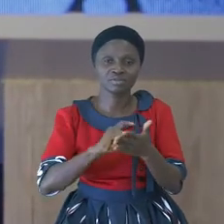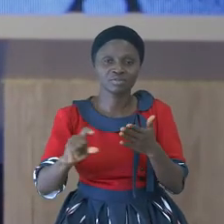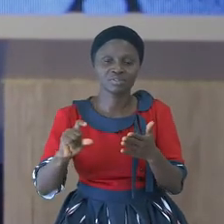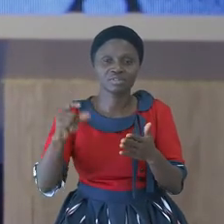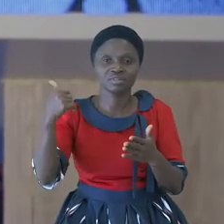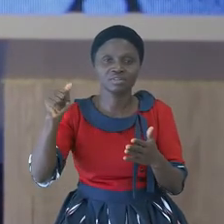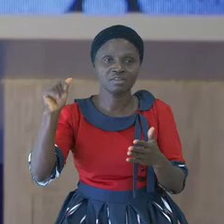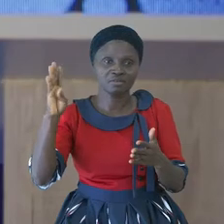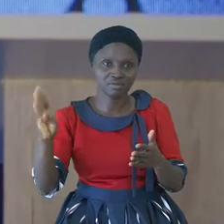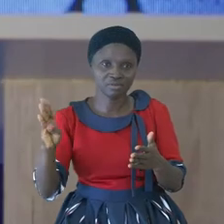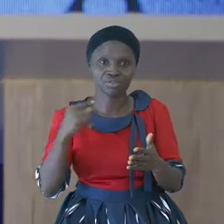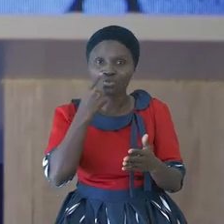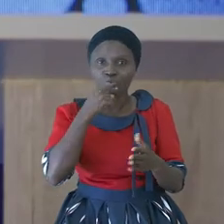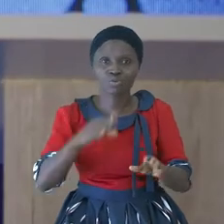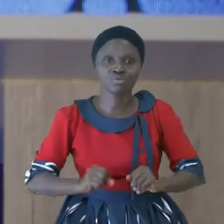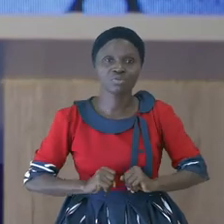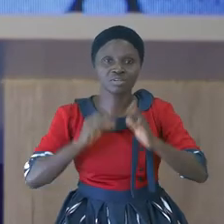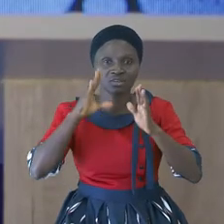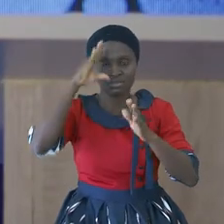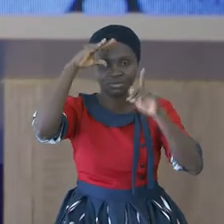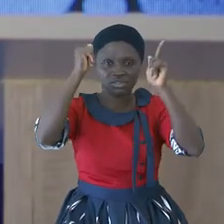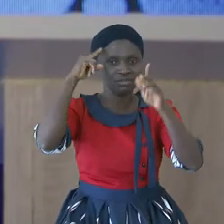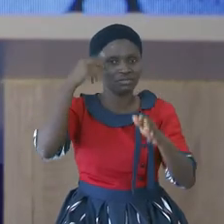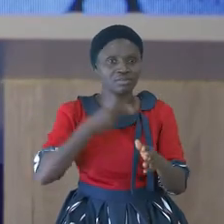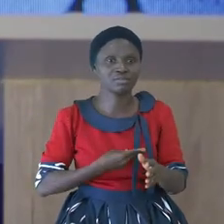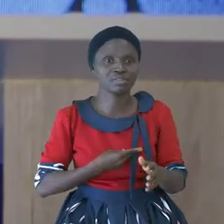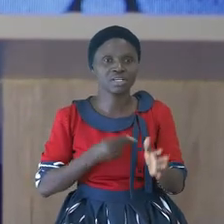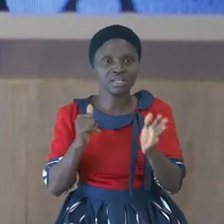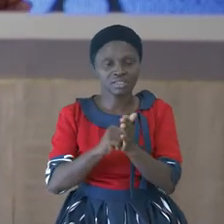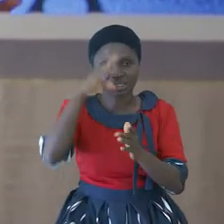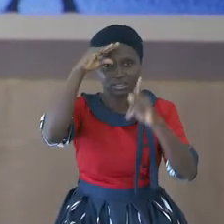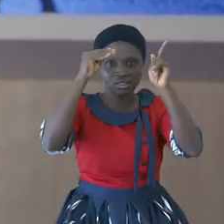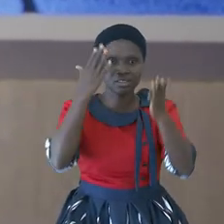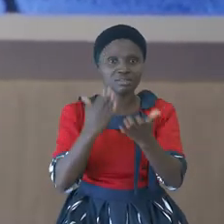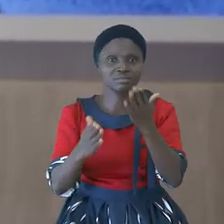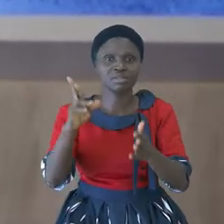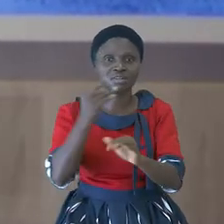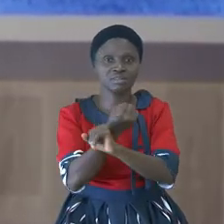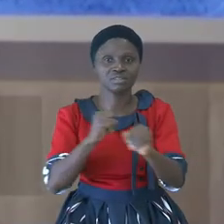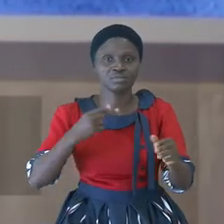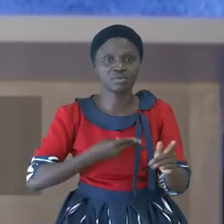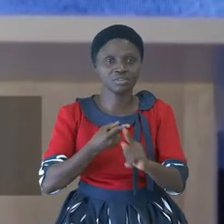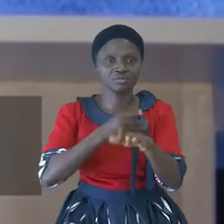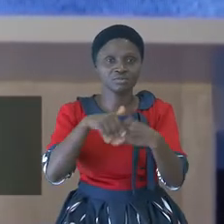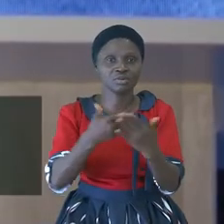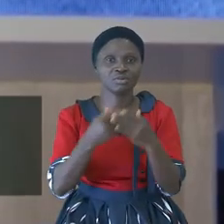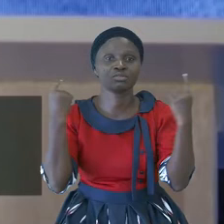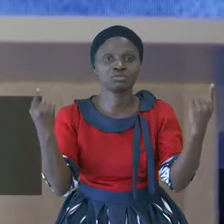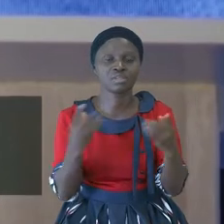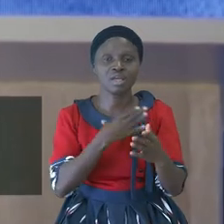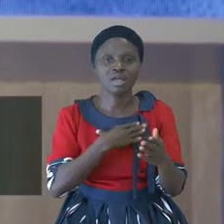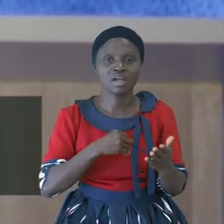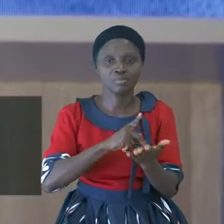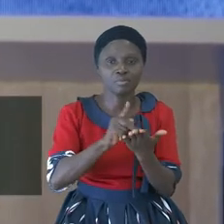us, that he might redeem us from all iniquity and purify unto himself a